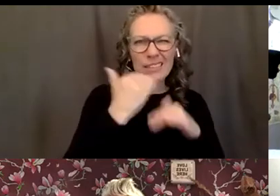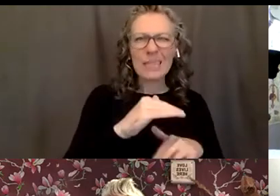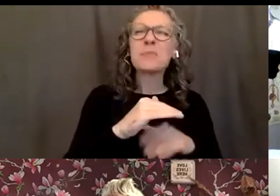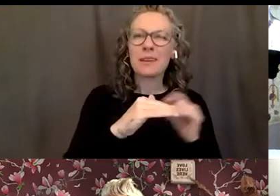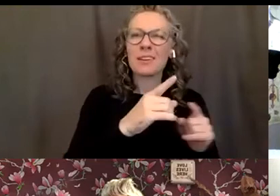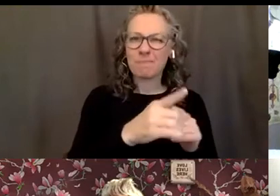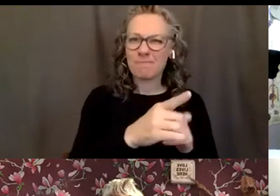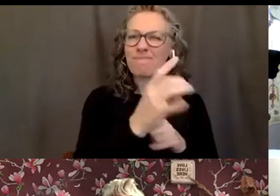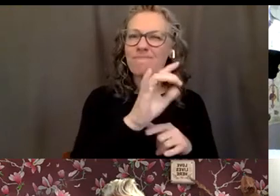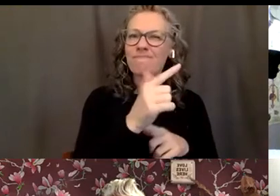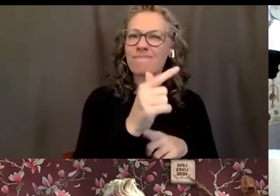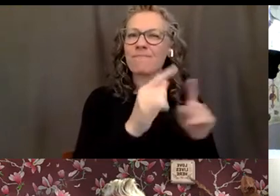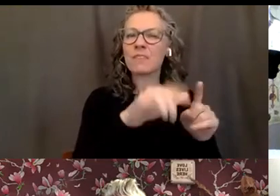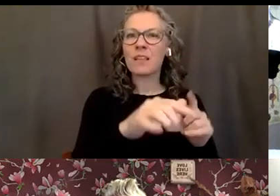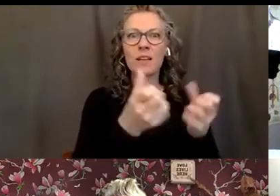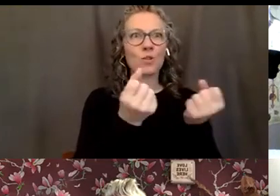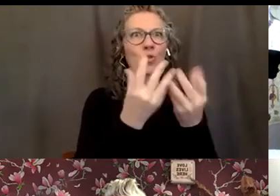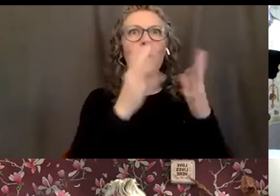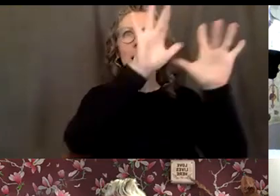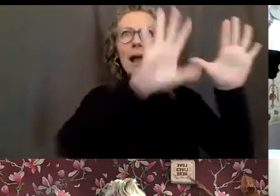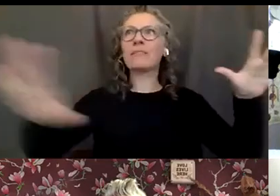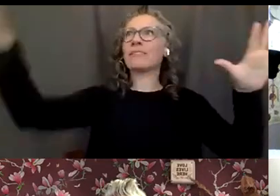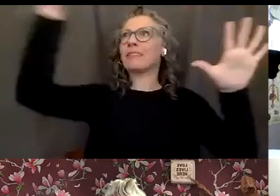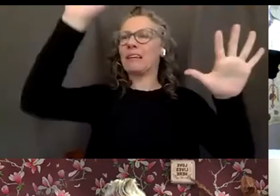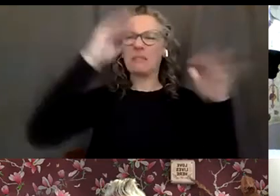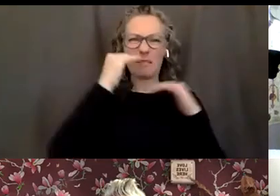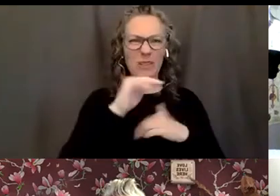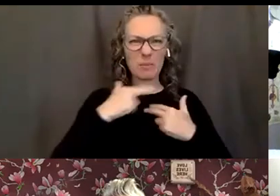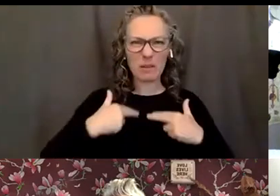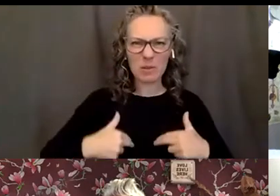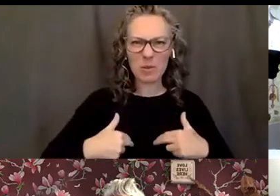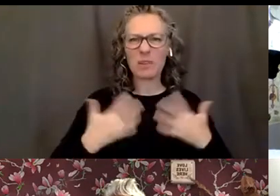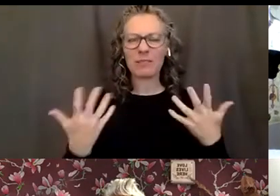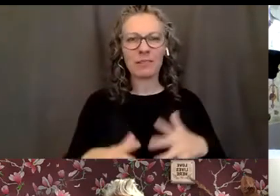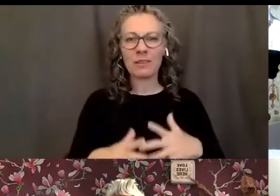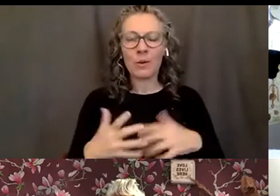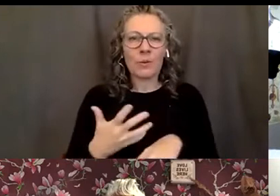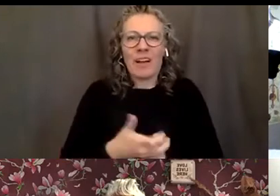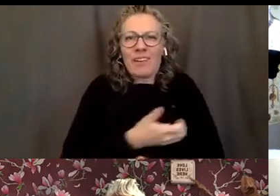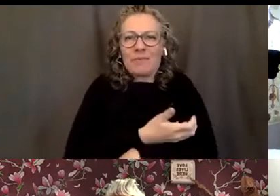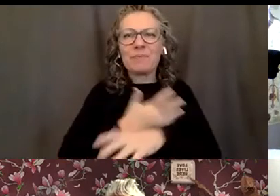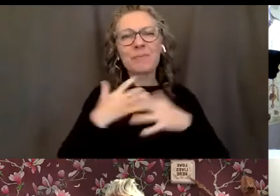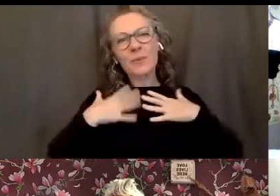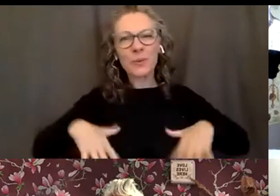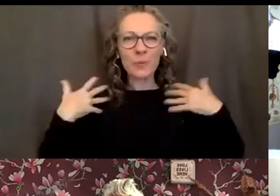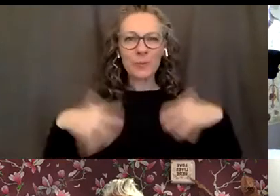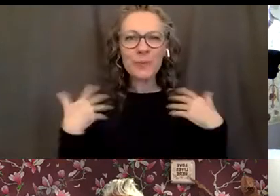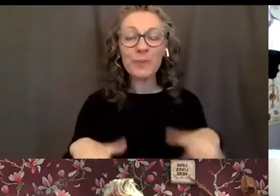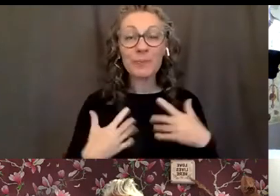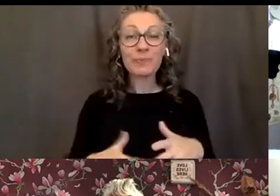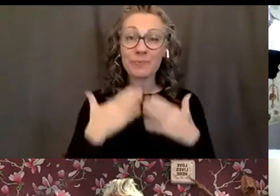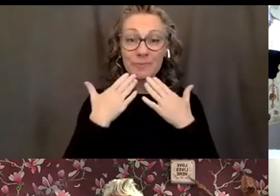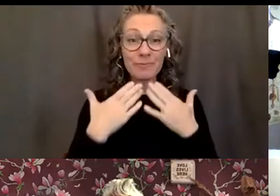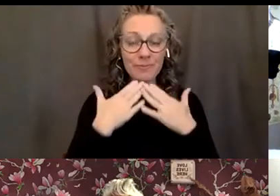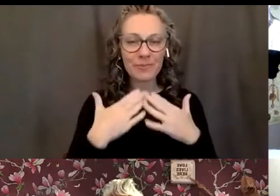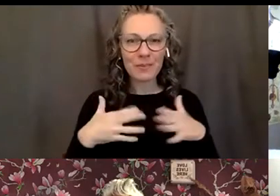there's so much more out there. And I just have to share that as I'm saying that, I literally just got goosebumps all over. So anyway, thank you for